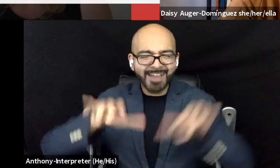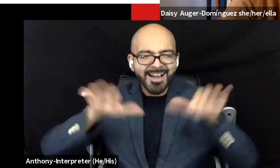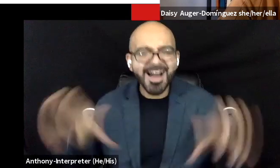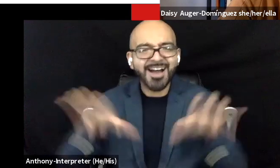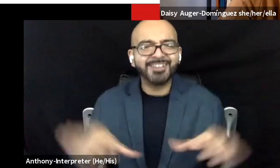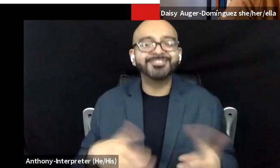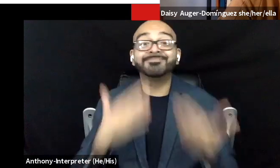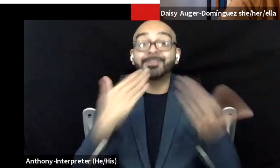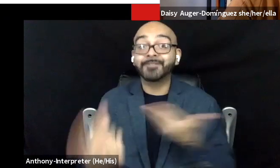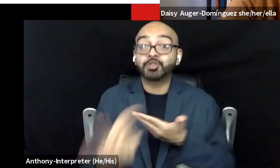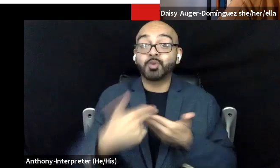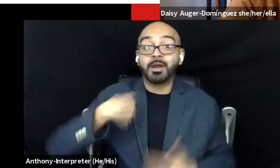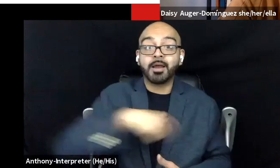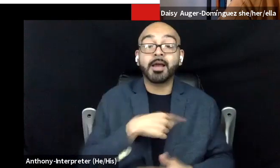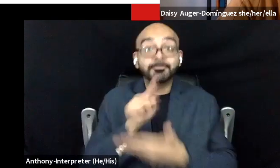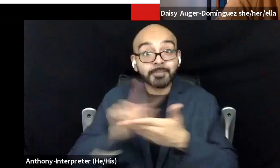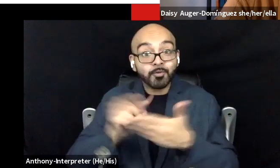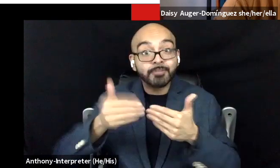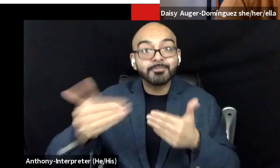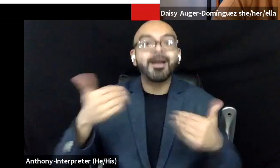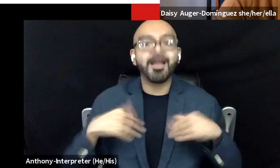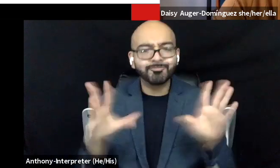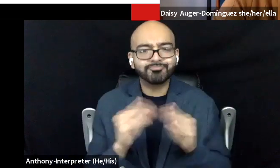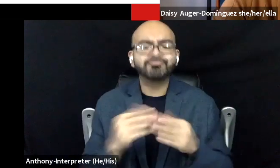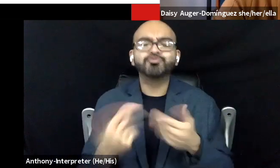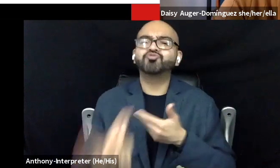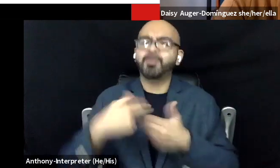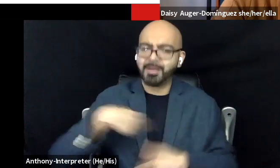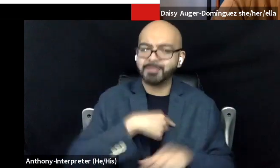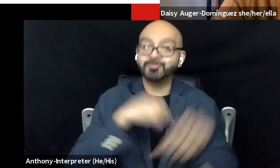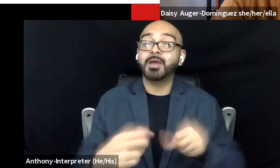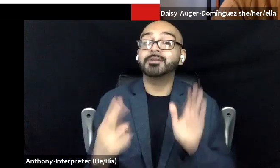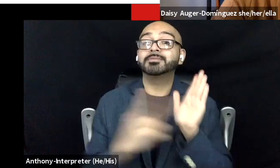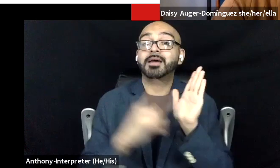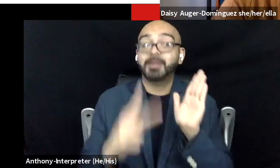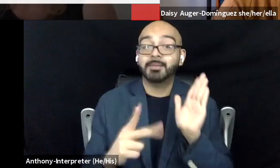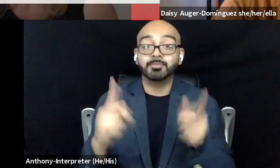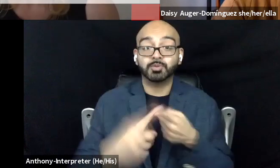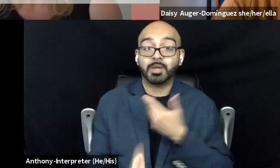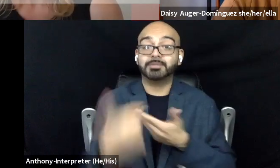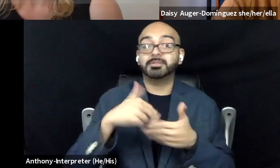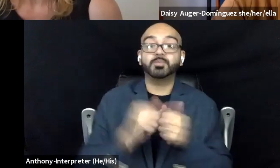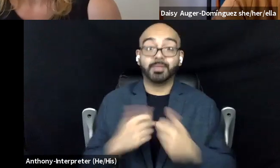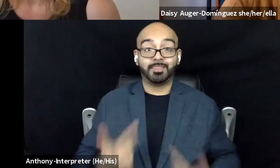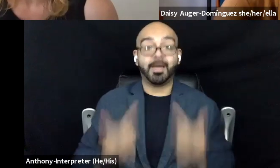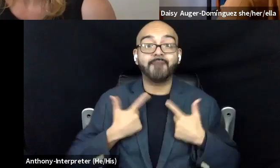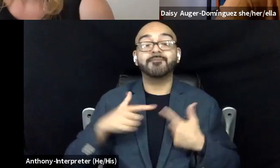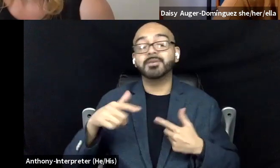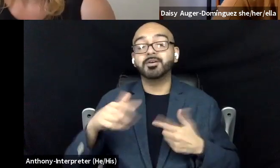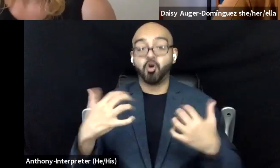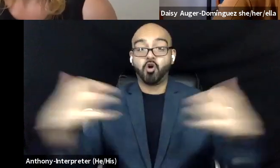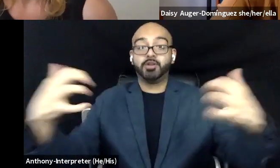us. Join us each week for Leading with Empathy and Allyship. You can sign up to attend with live audience Q&A or catch the podcast or the